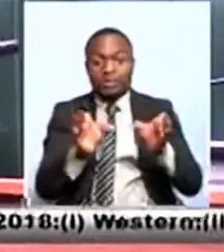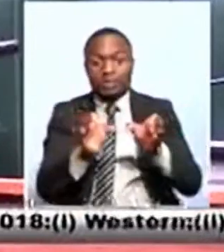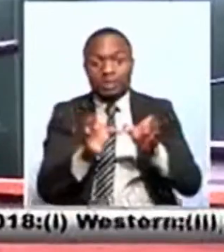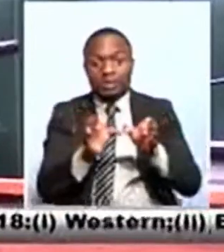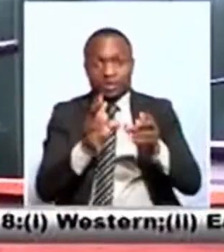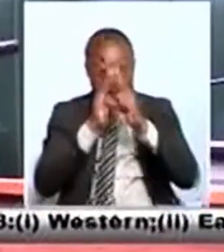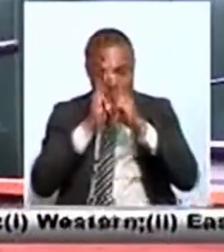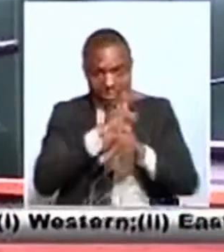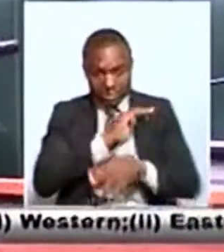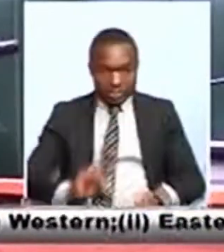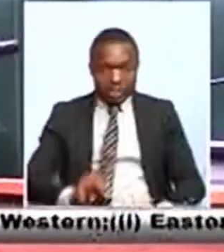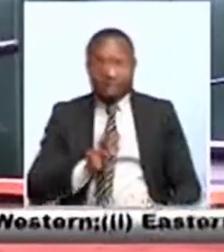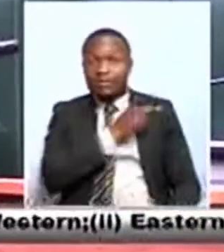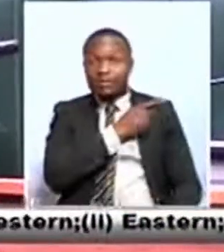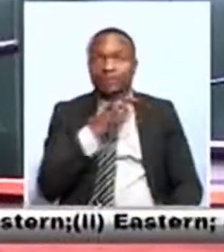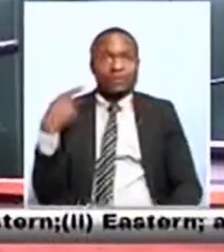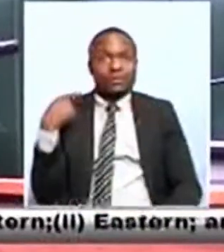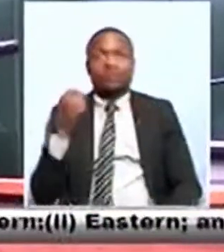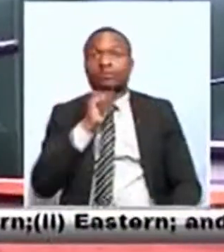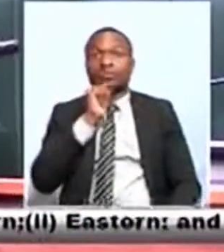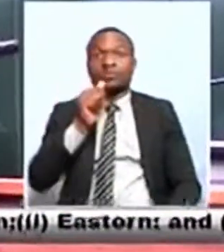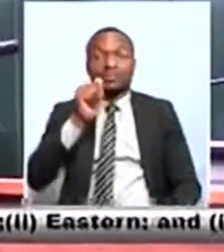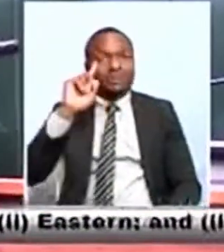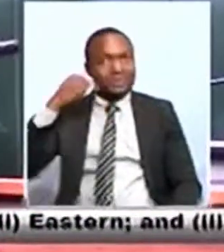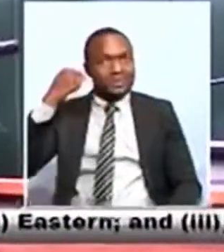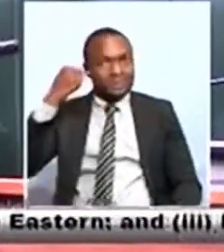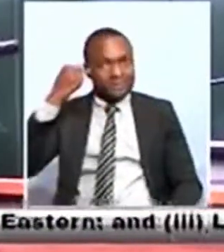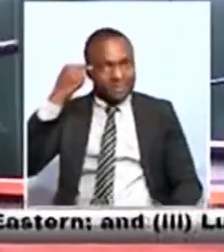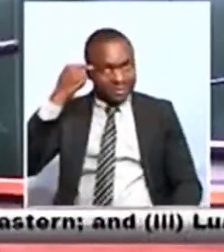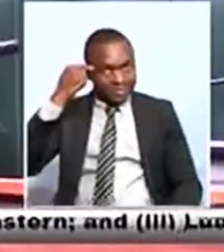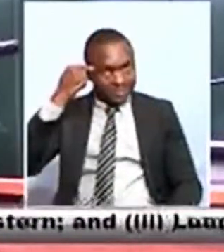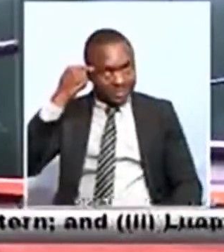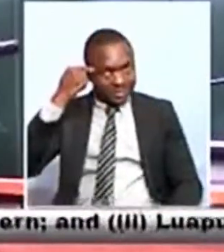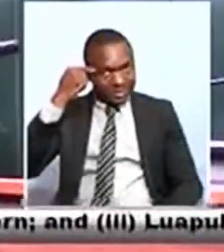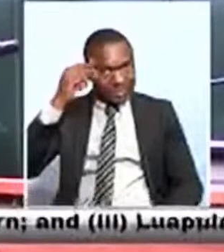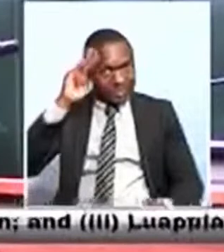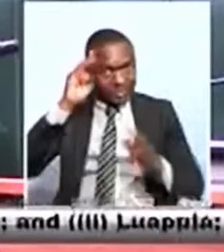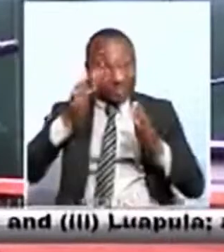parliament were not cabinet ministers. I thank you, Madam Speaker.